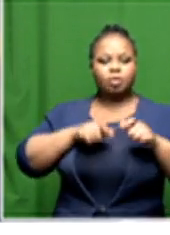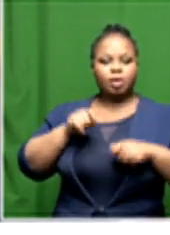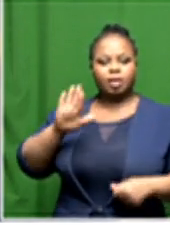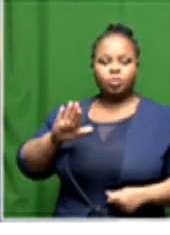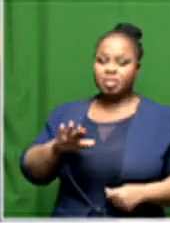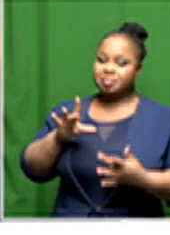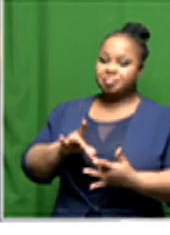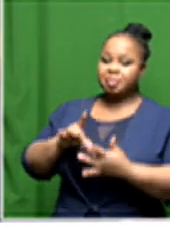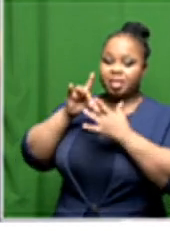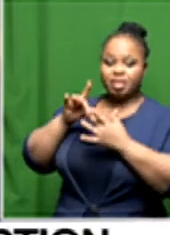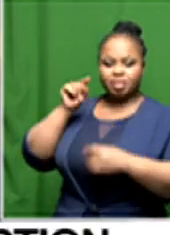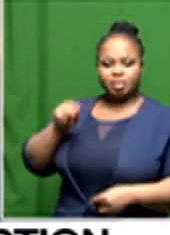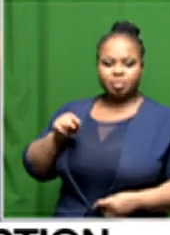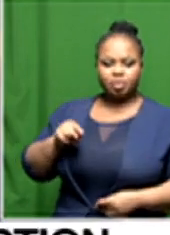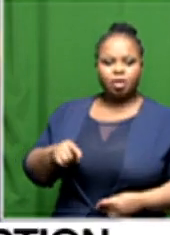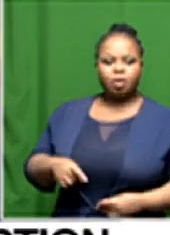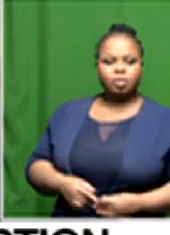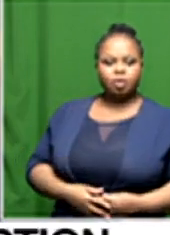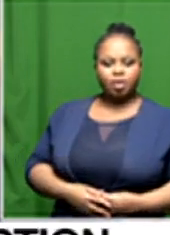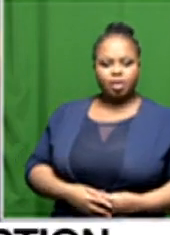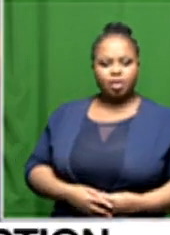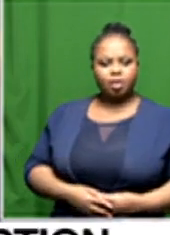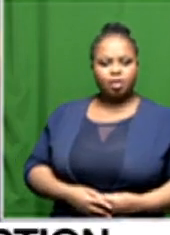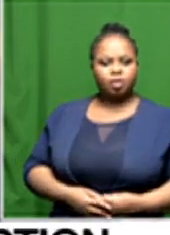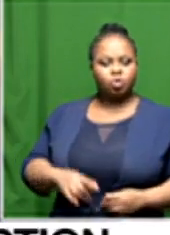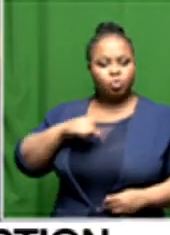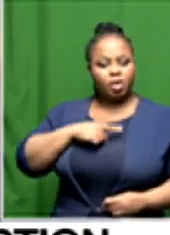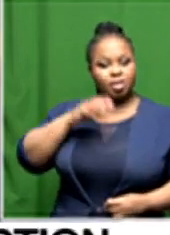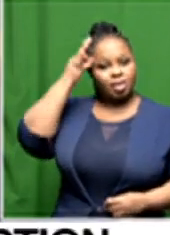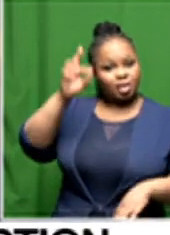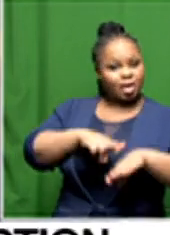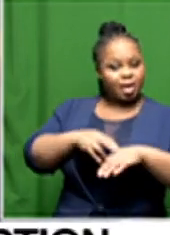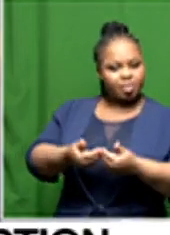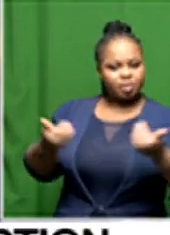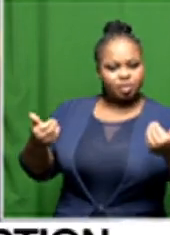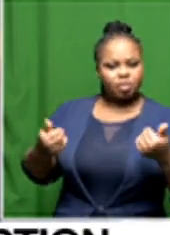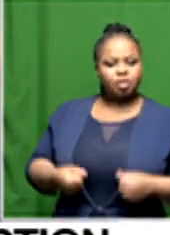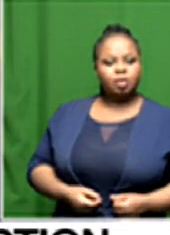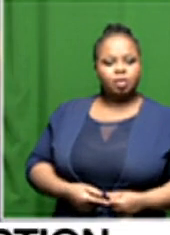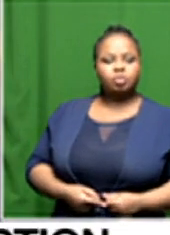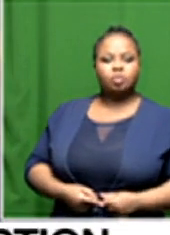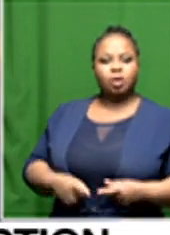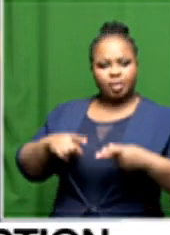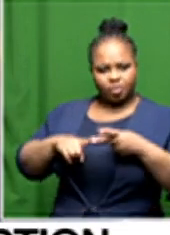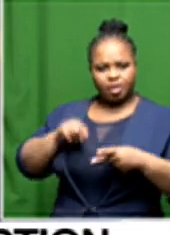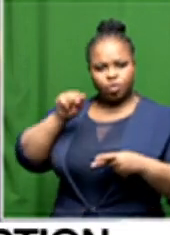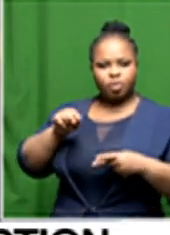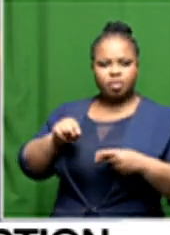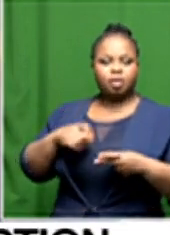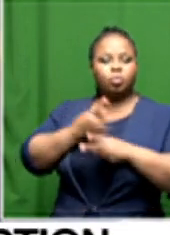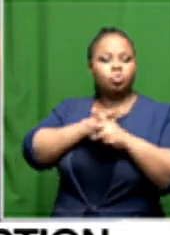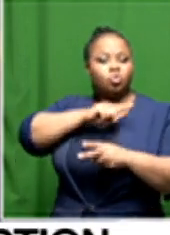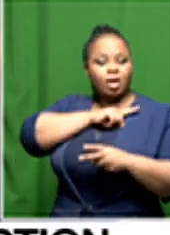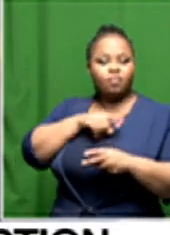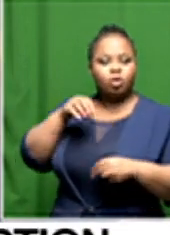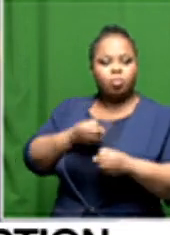accepts that they're puppets. But at the same time, the apartheid state had to make them work. So they just threw money at these things. So like